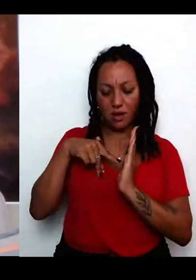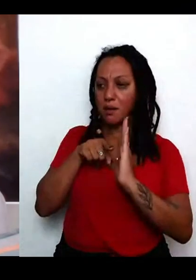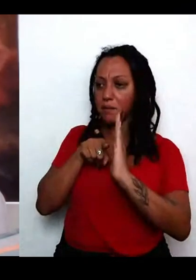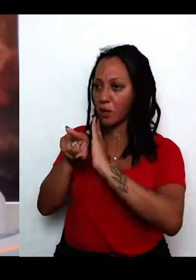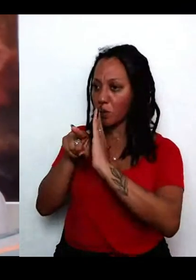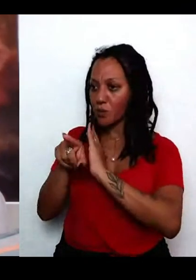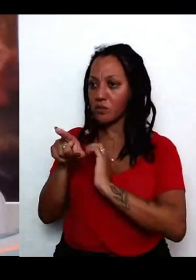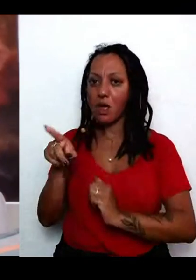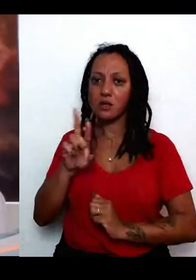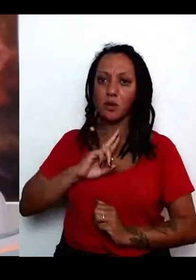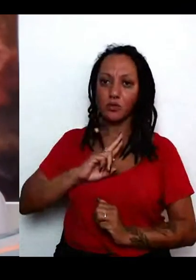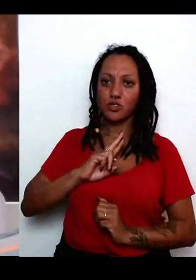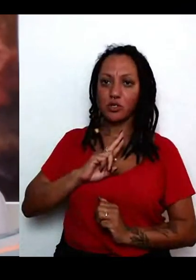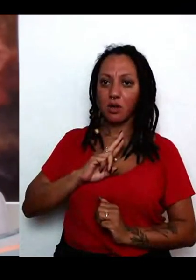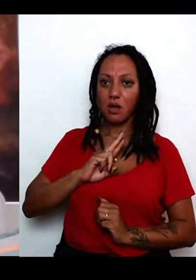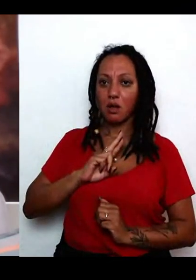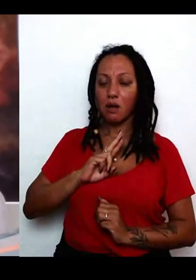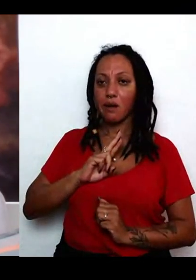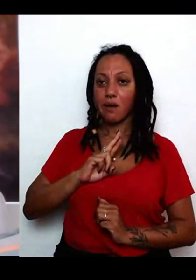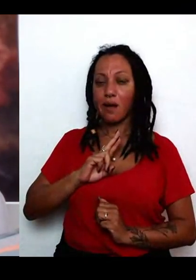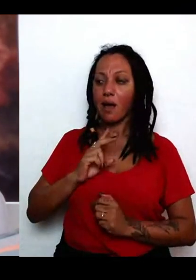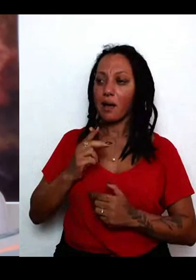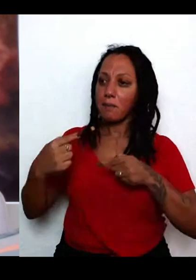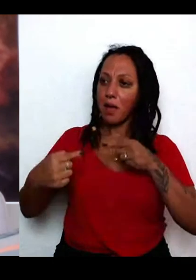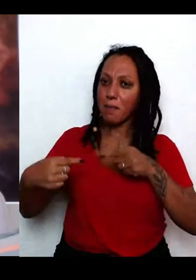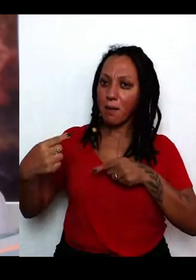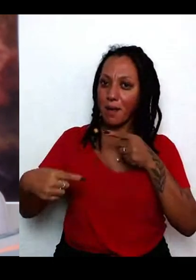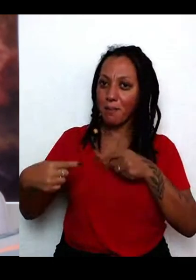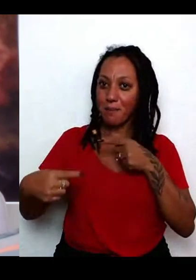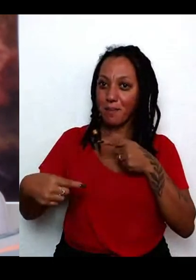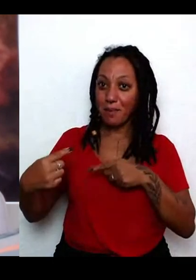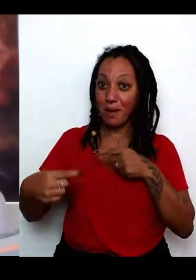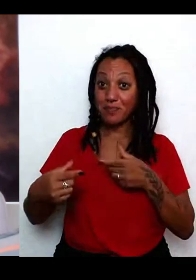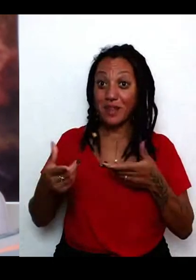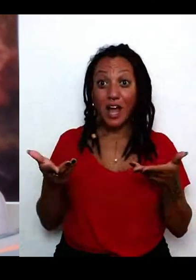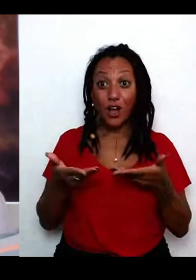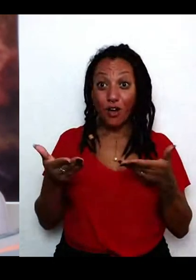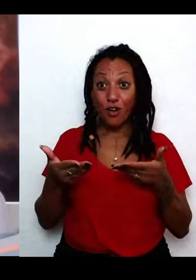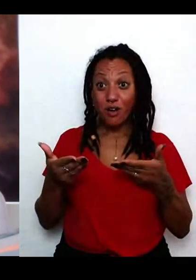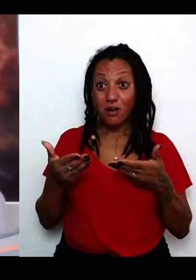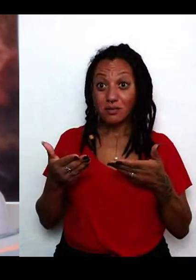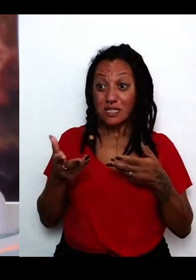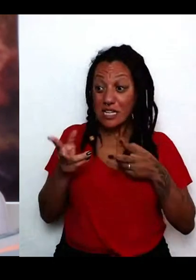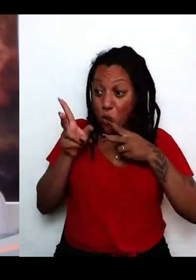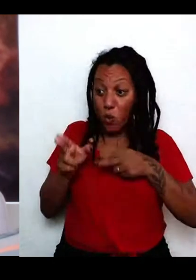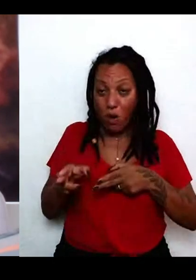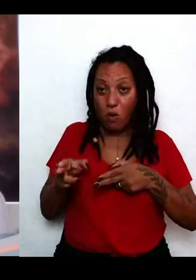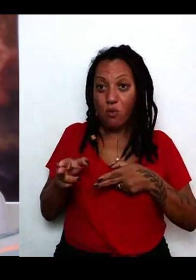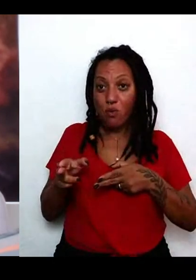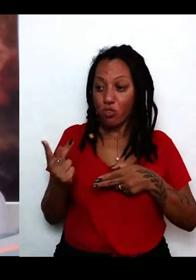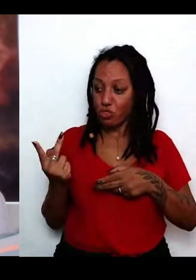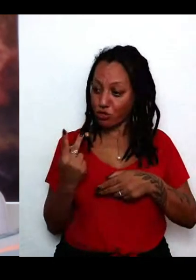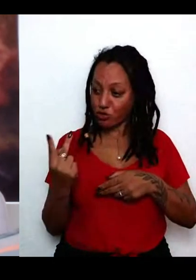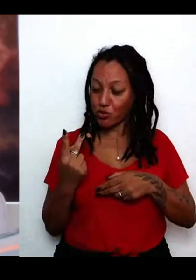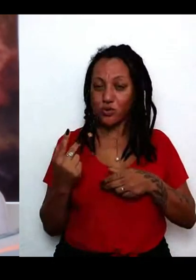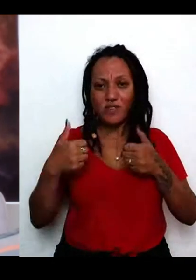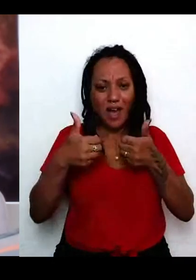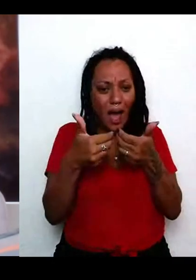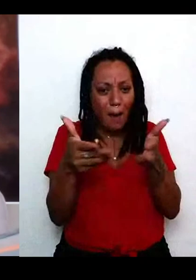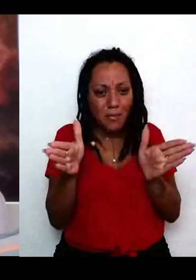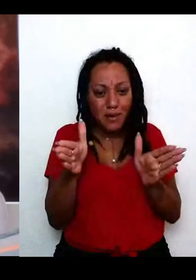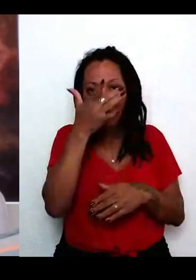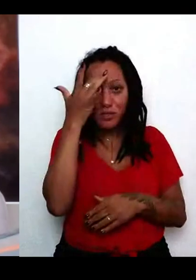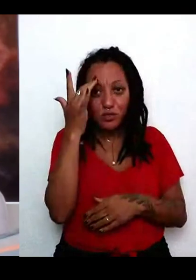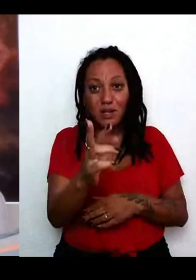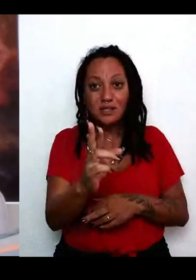that process to people all over the world psychologists legal